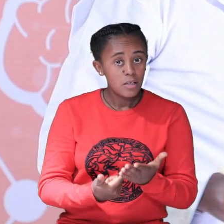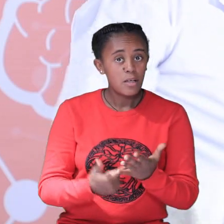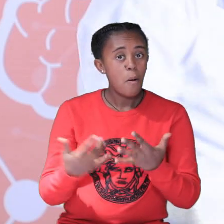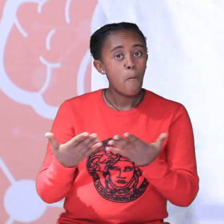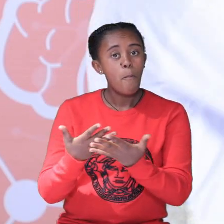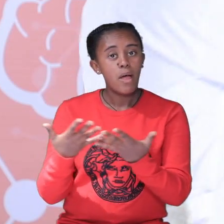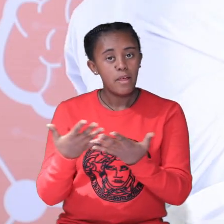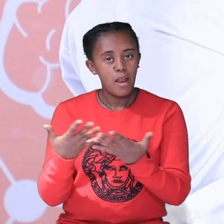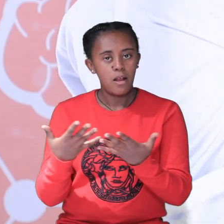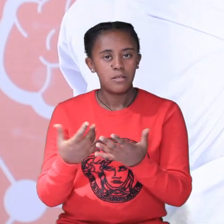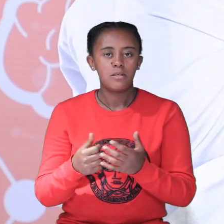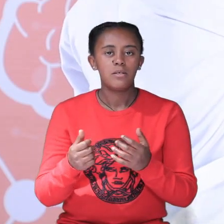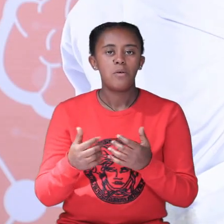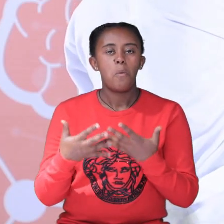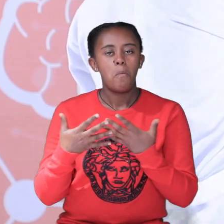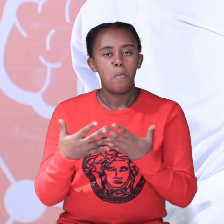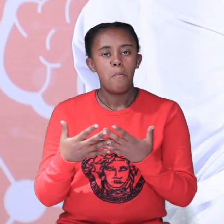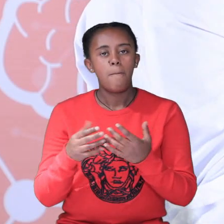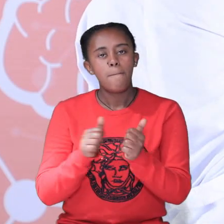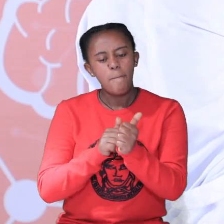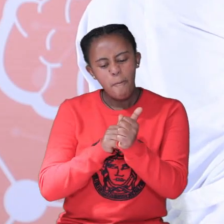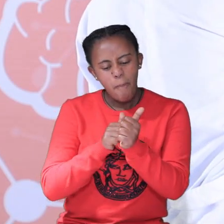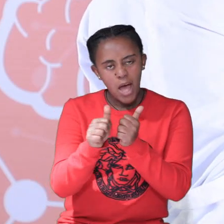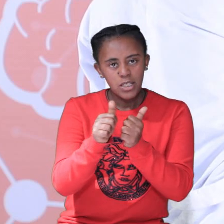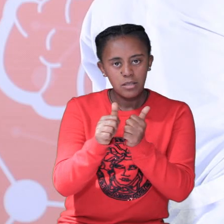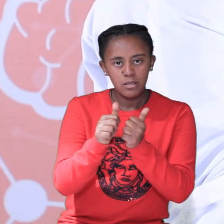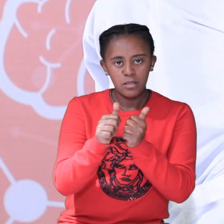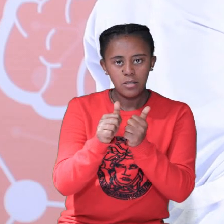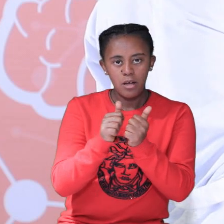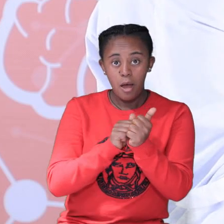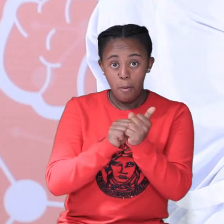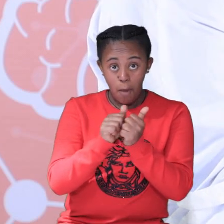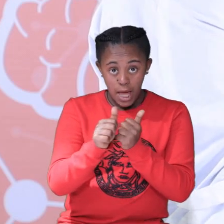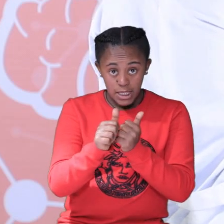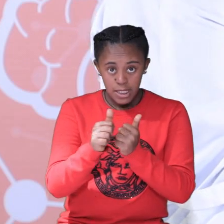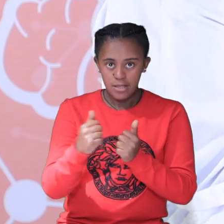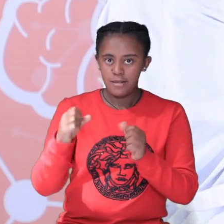materials are passes light